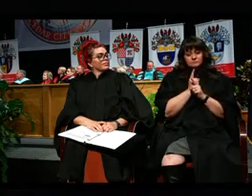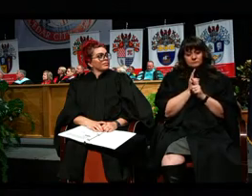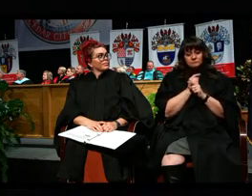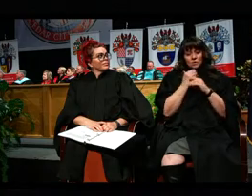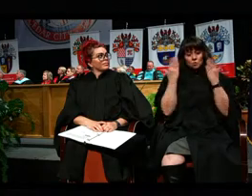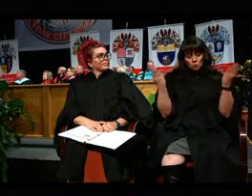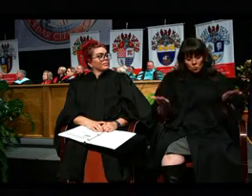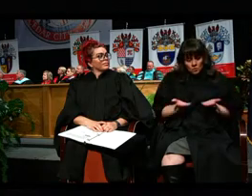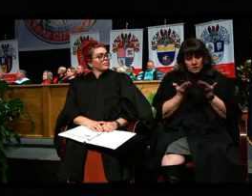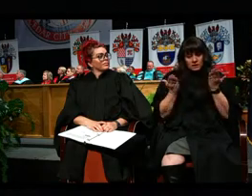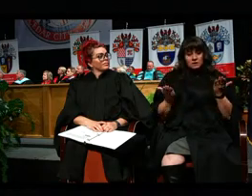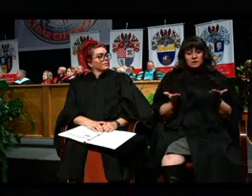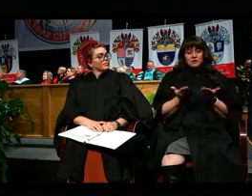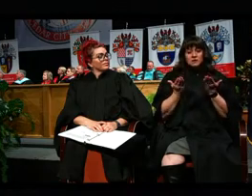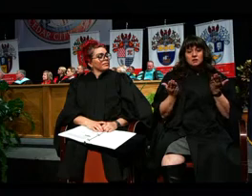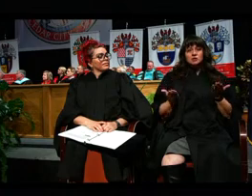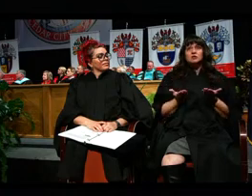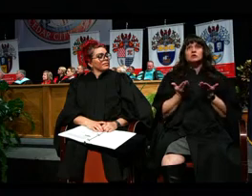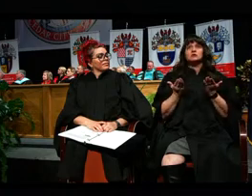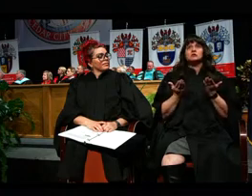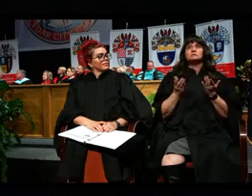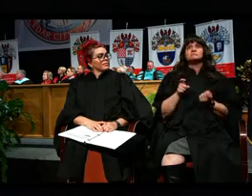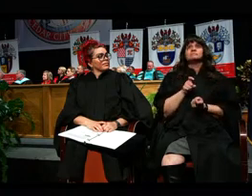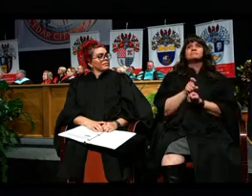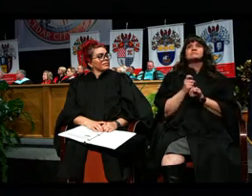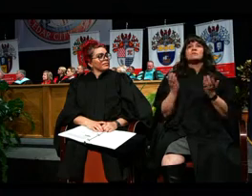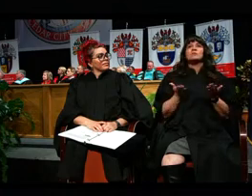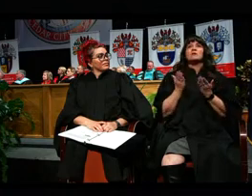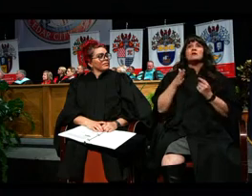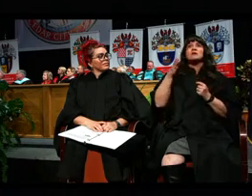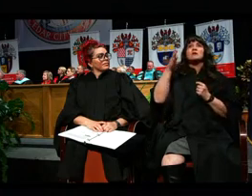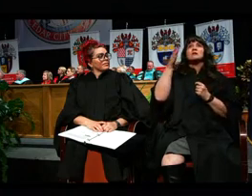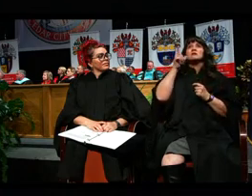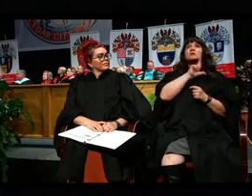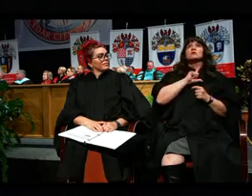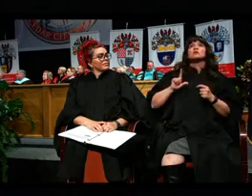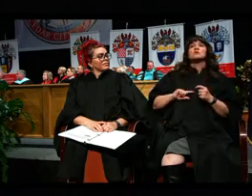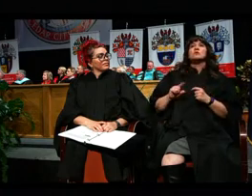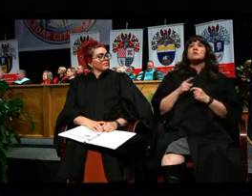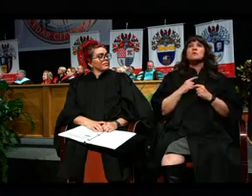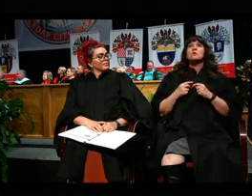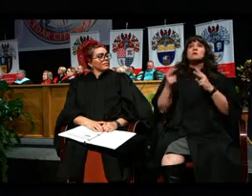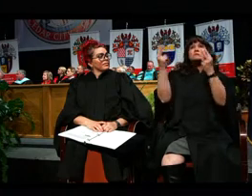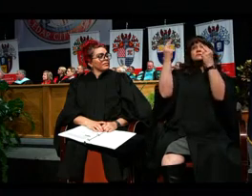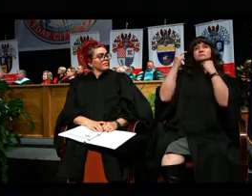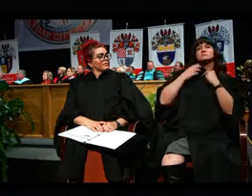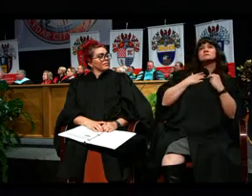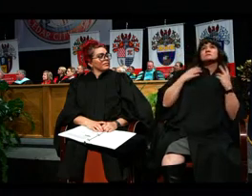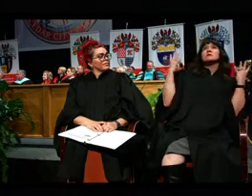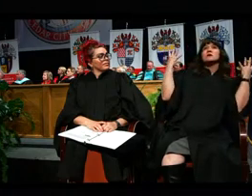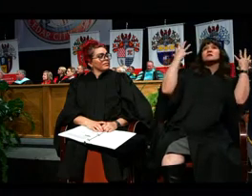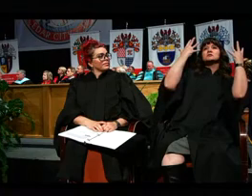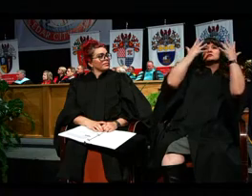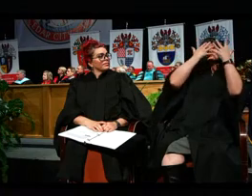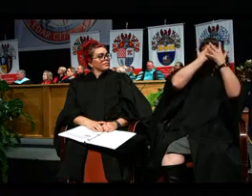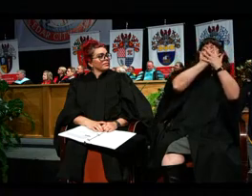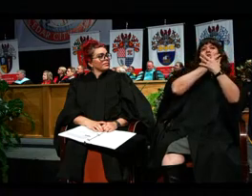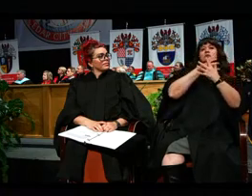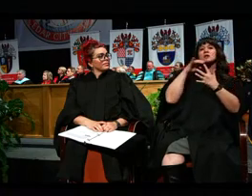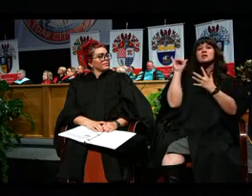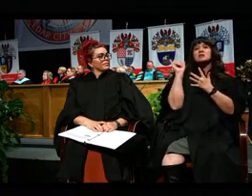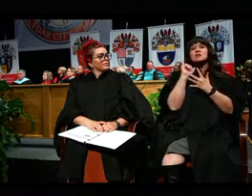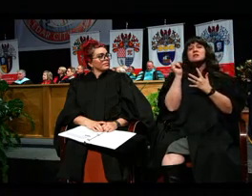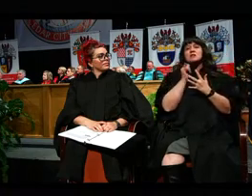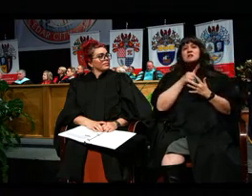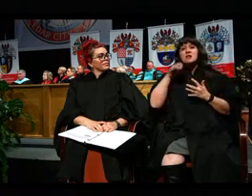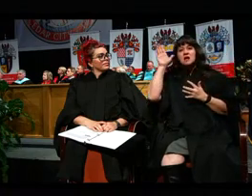here, Lord, tether me to my shadow, like a fat, spavined mule